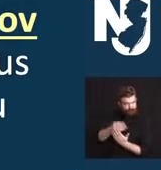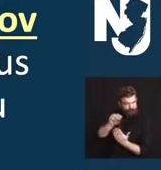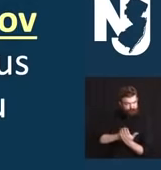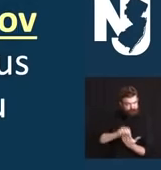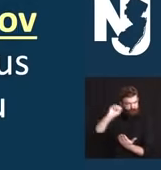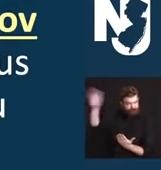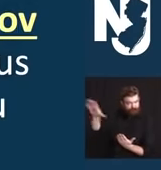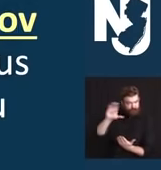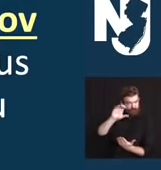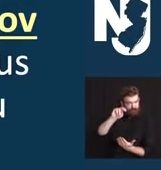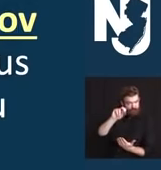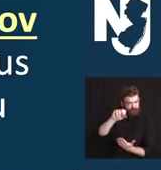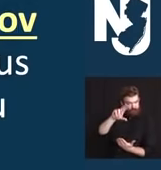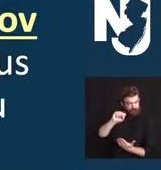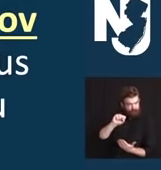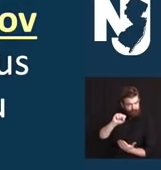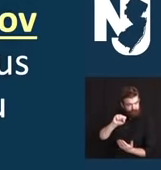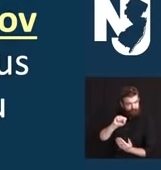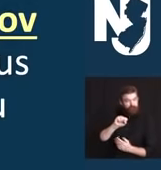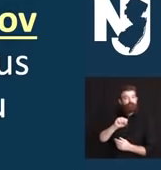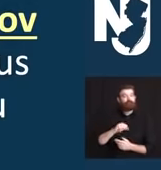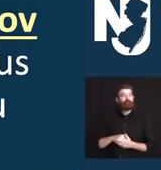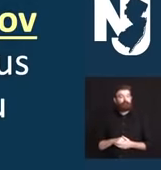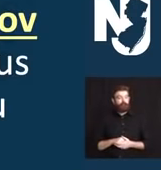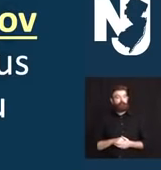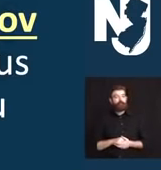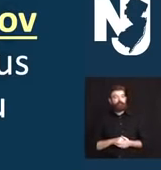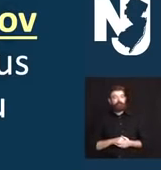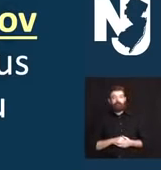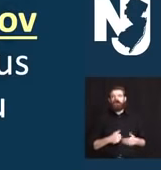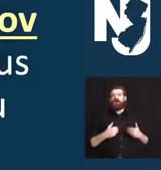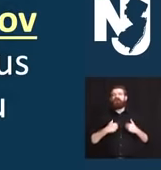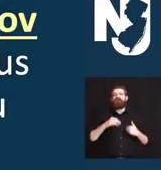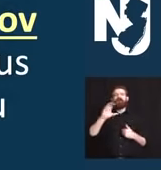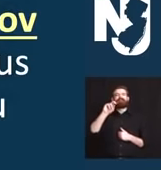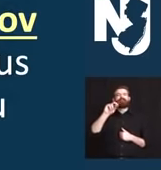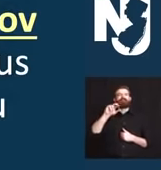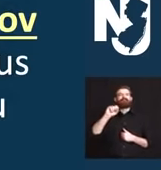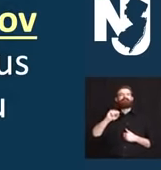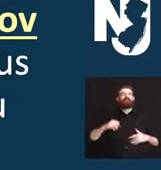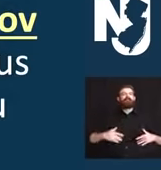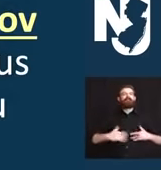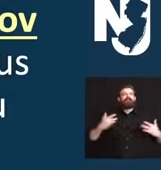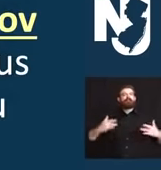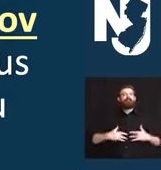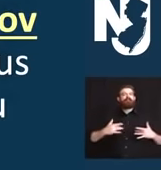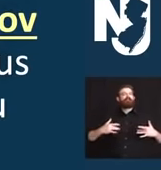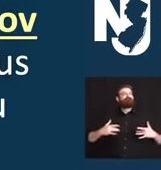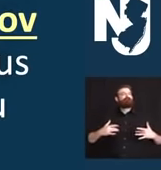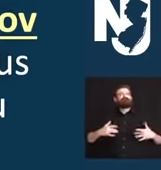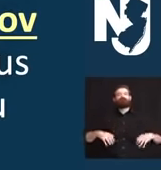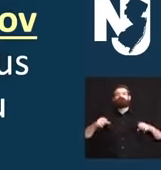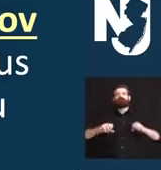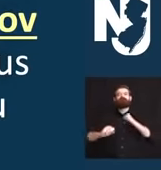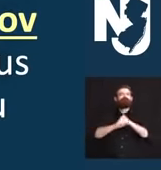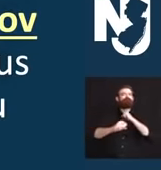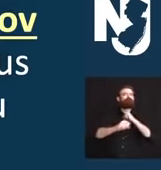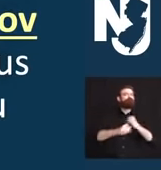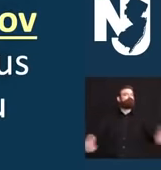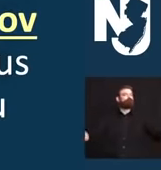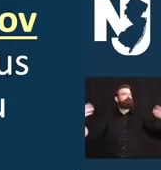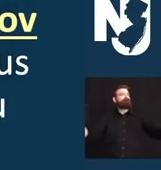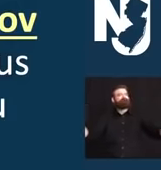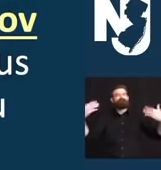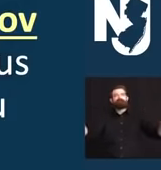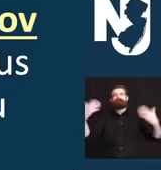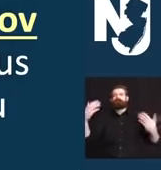between today and September 30th to make sure everyone fulfills their civic responsibility to be counted. To find an event